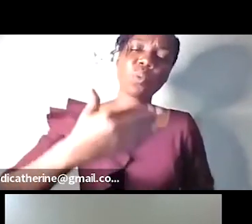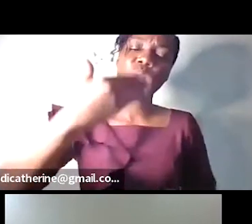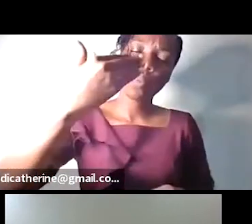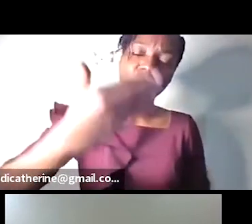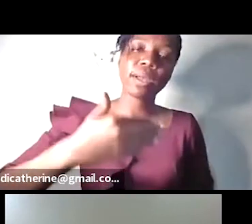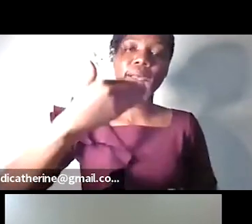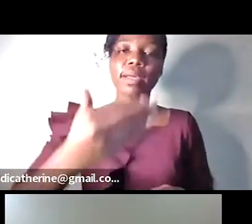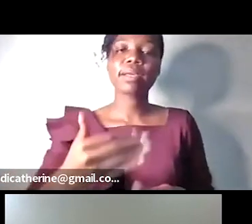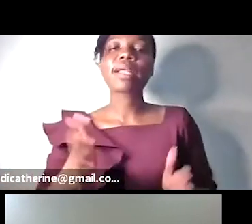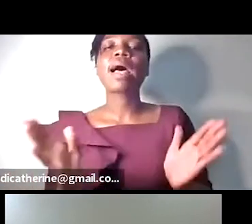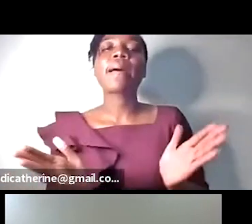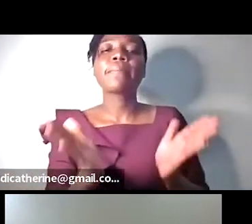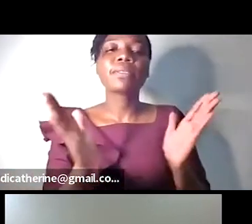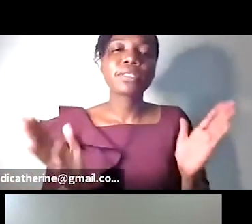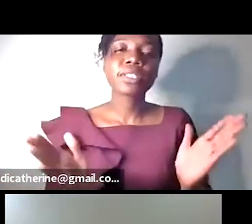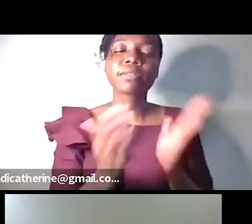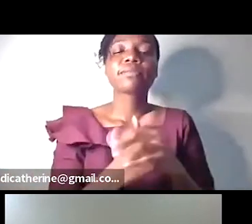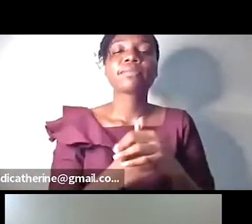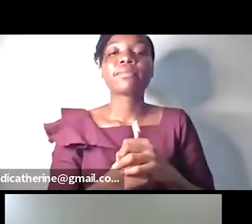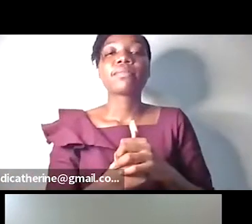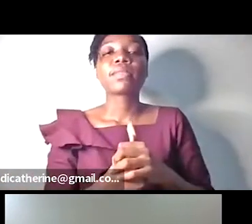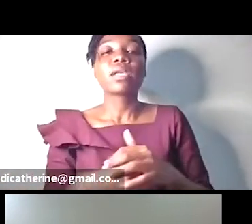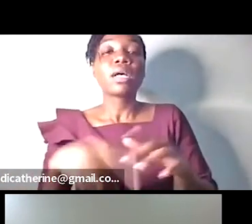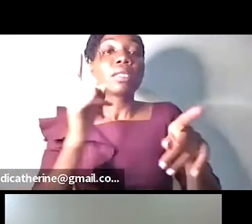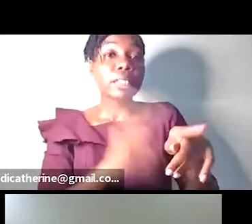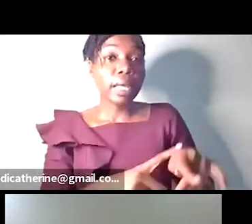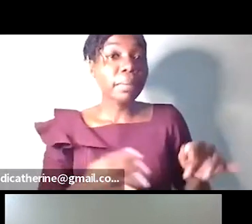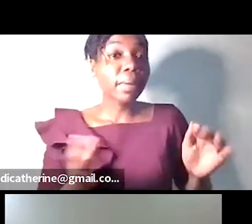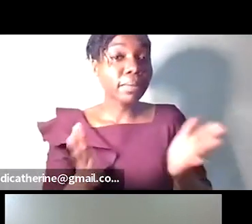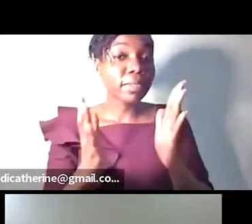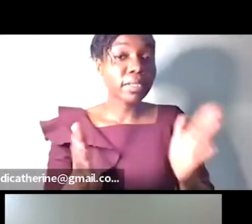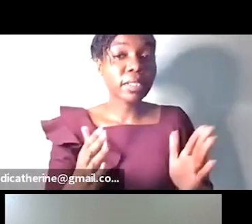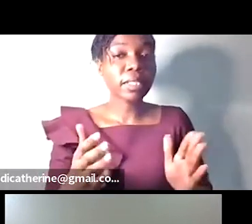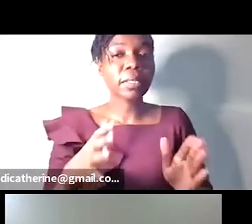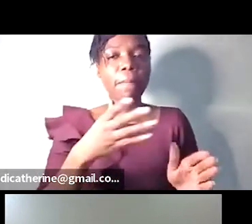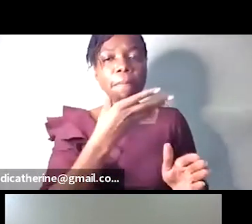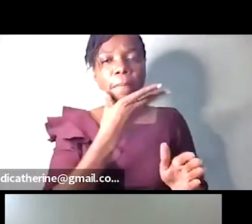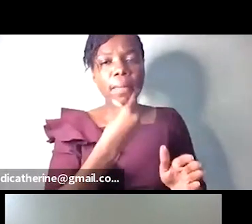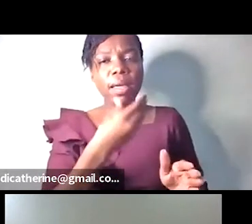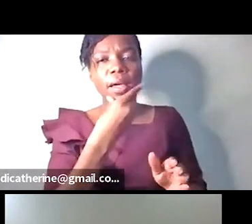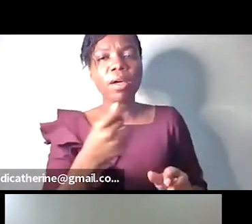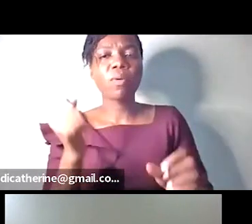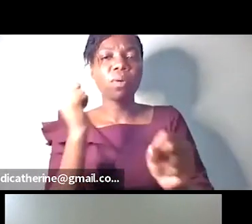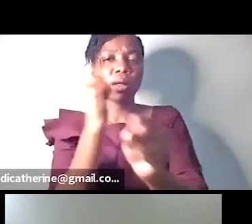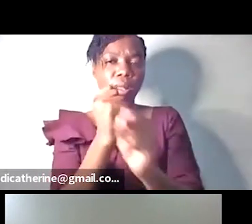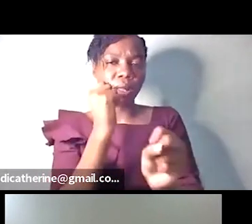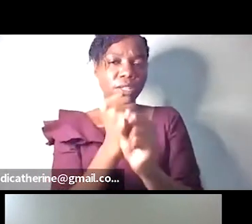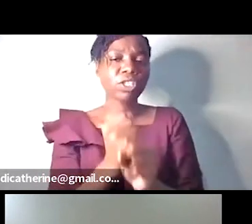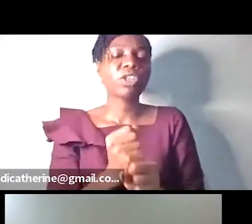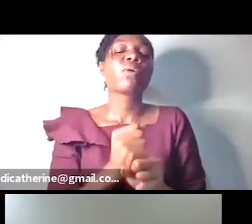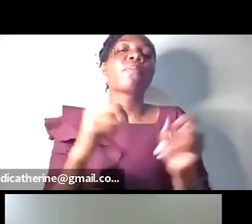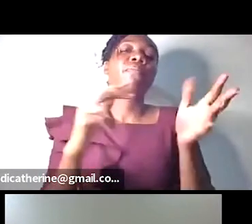to be appreciated. So when you appreciate the women at work, indeed, they will showcase, they